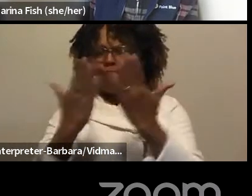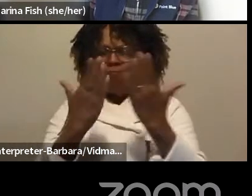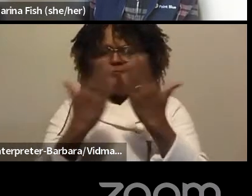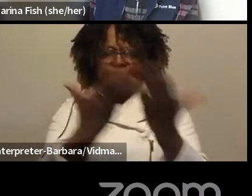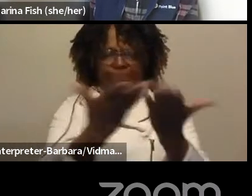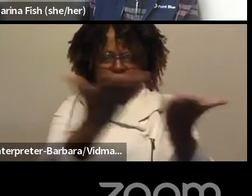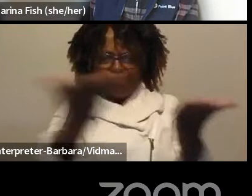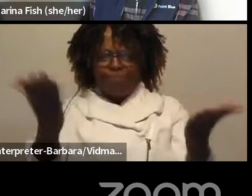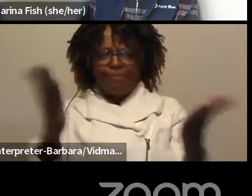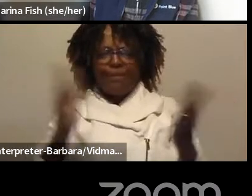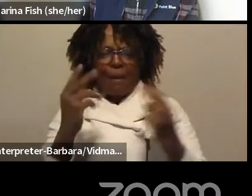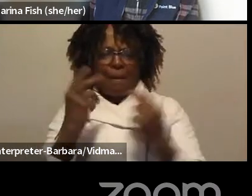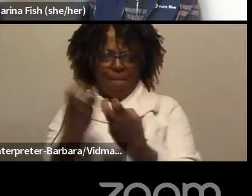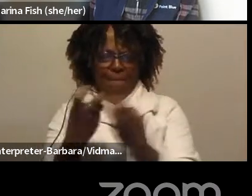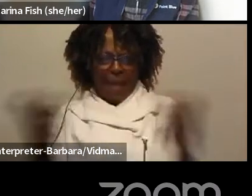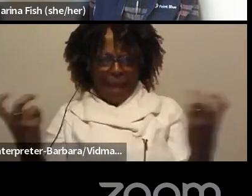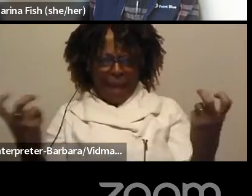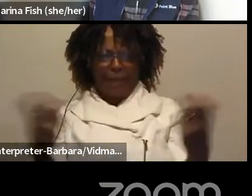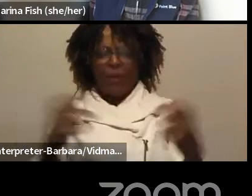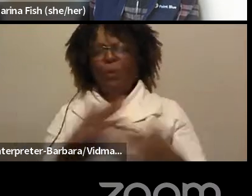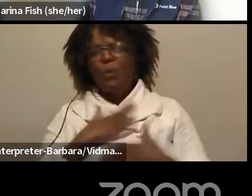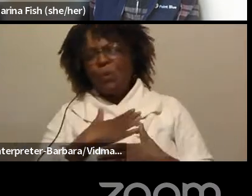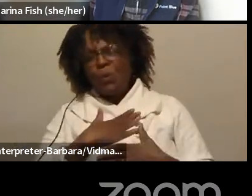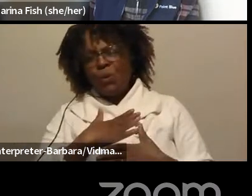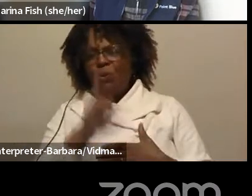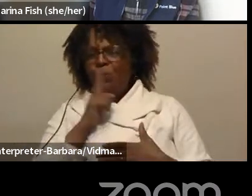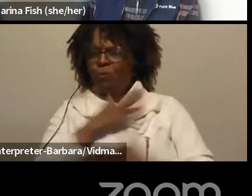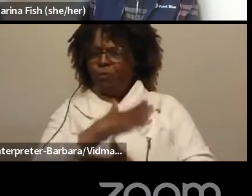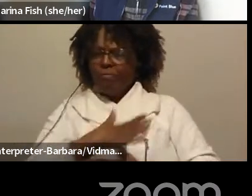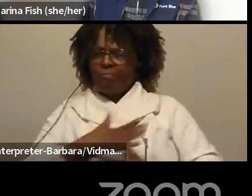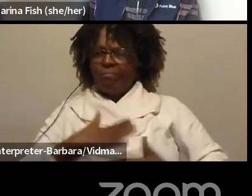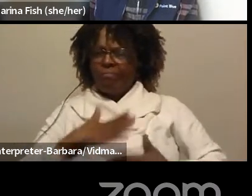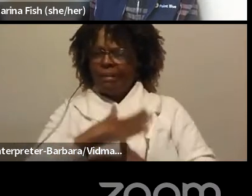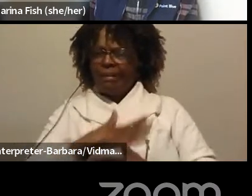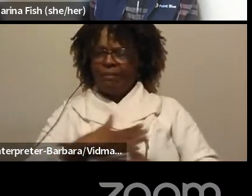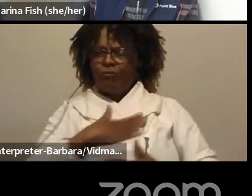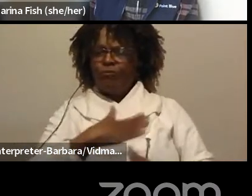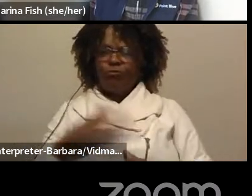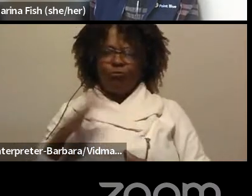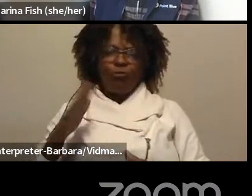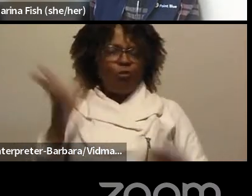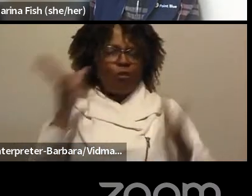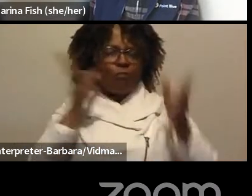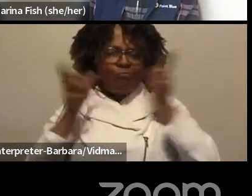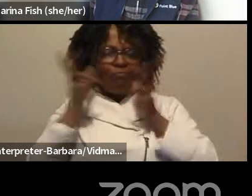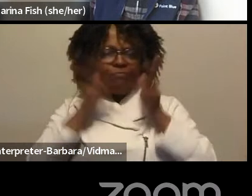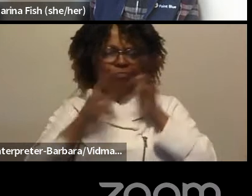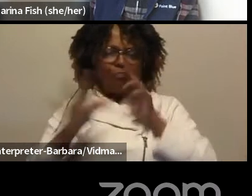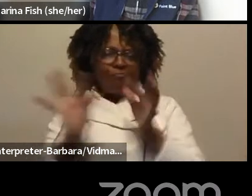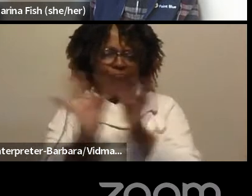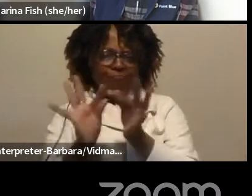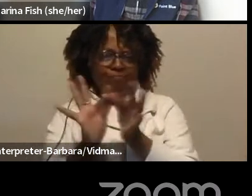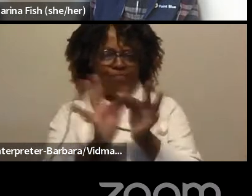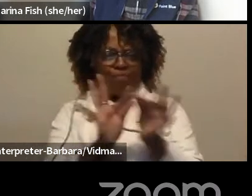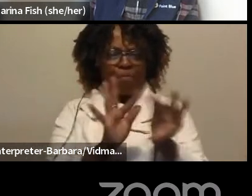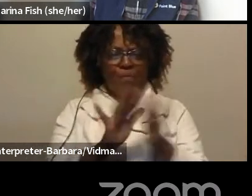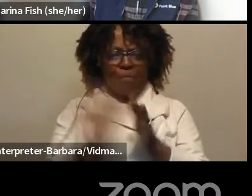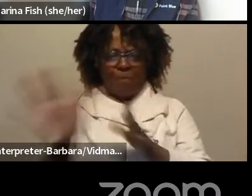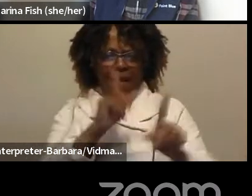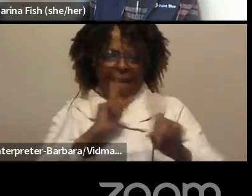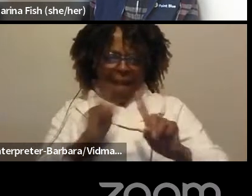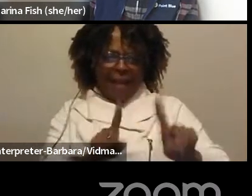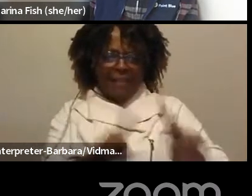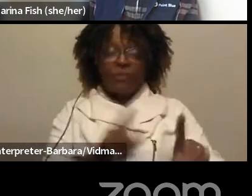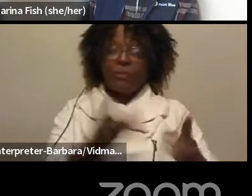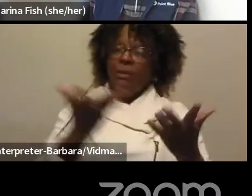questions that I asked. I really enjoyed chatting with you and hearing all of your answers and your insights. For the audience, thank you so much for joining us